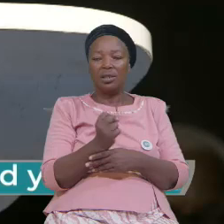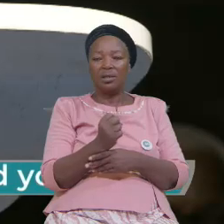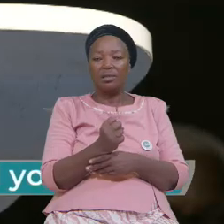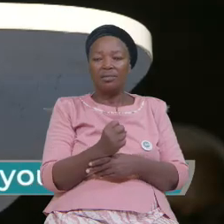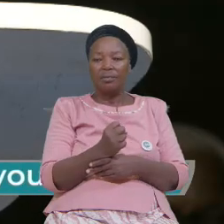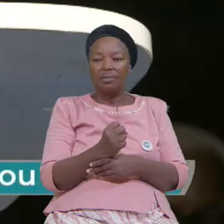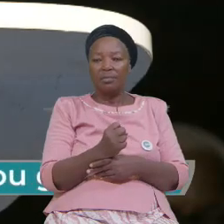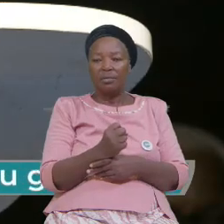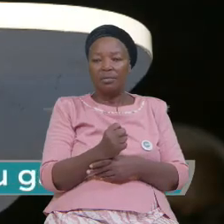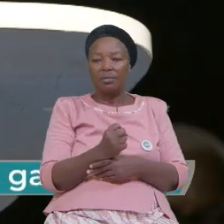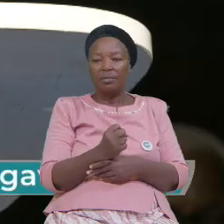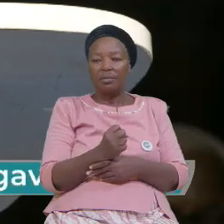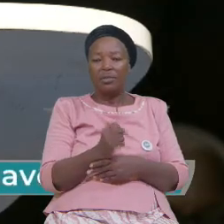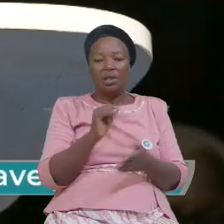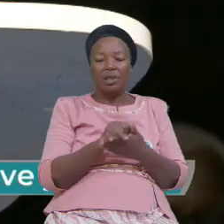that needed some help.